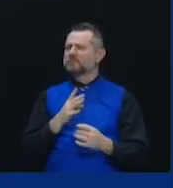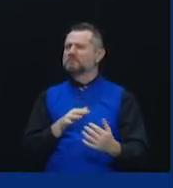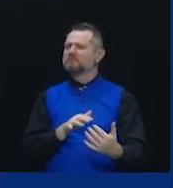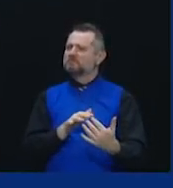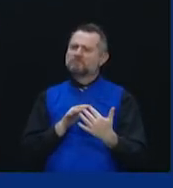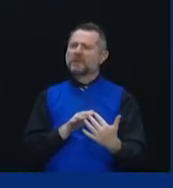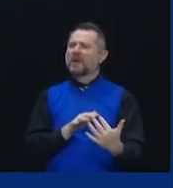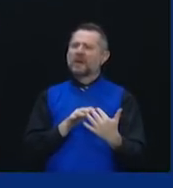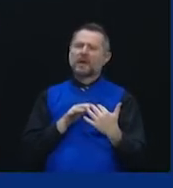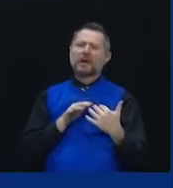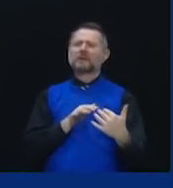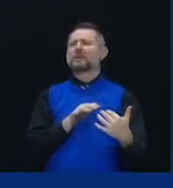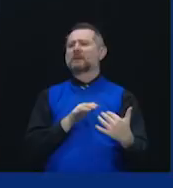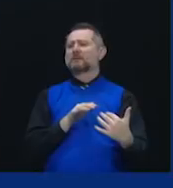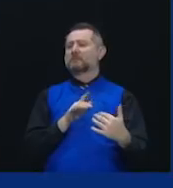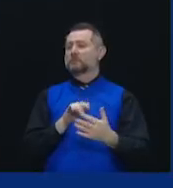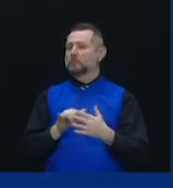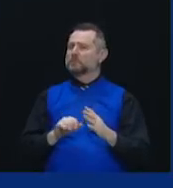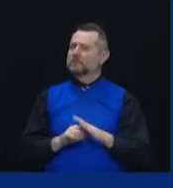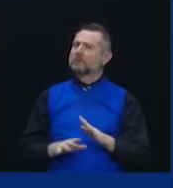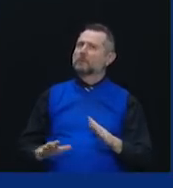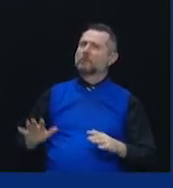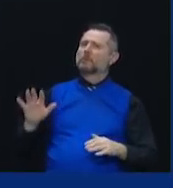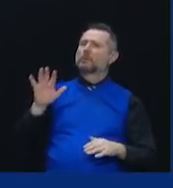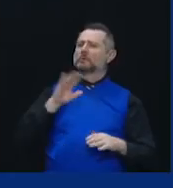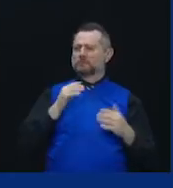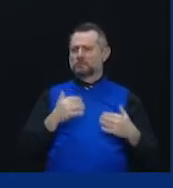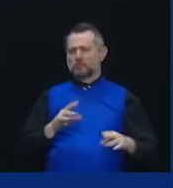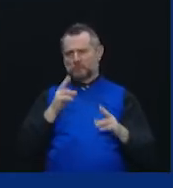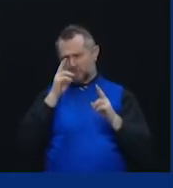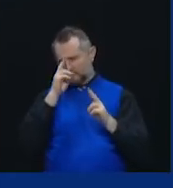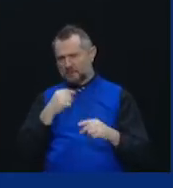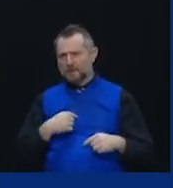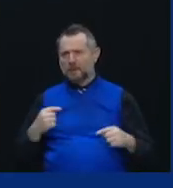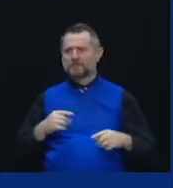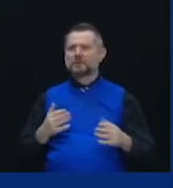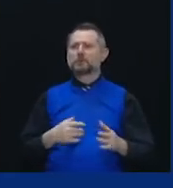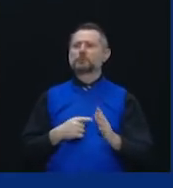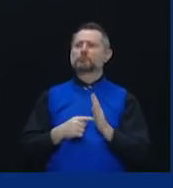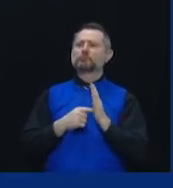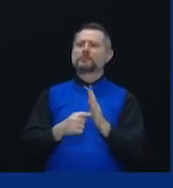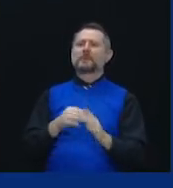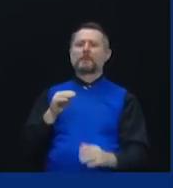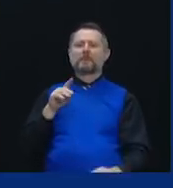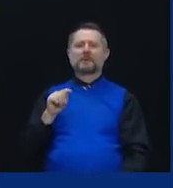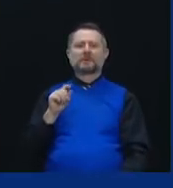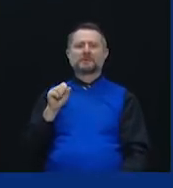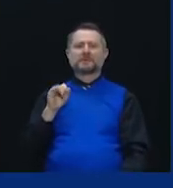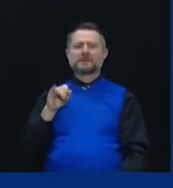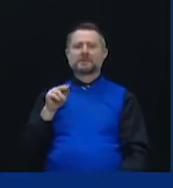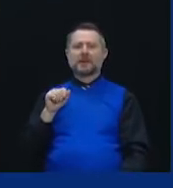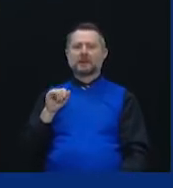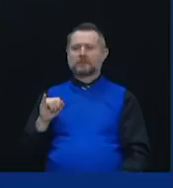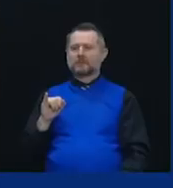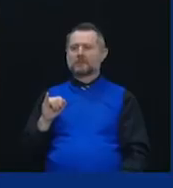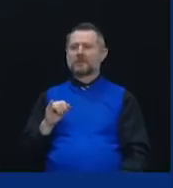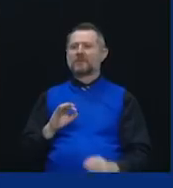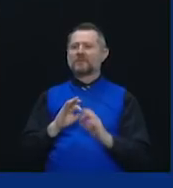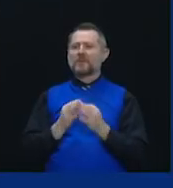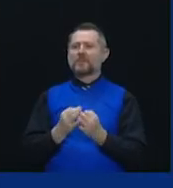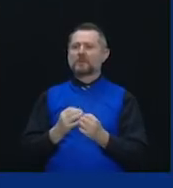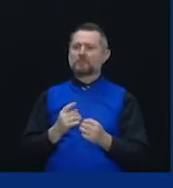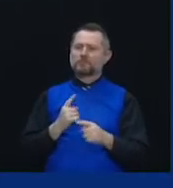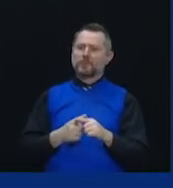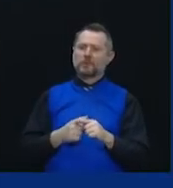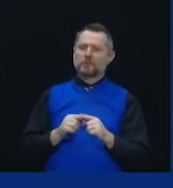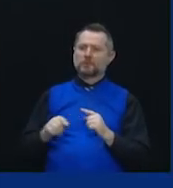to be here representing the entire Mount Sinai family, and really, in a broader sense, all the healthcare professionals who have fought so valiantly over the